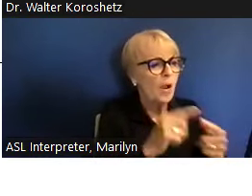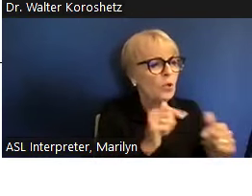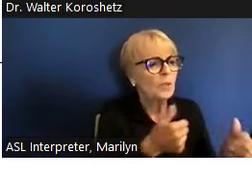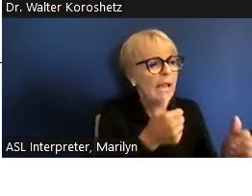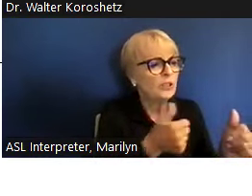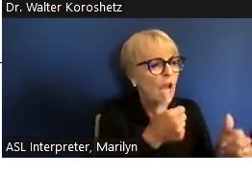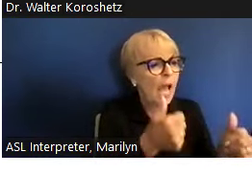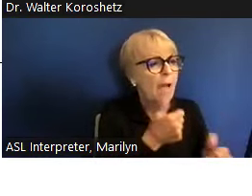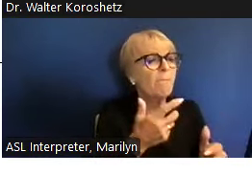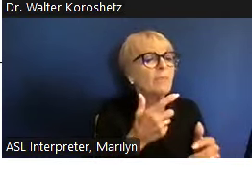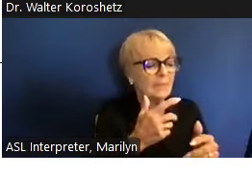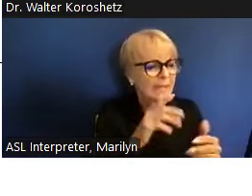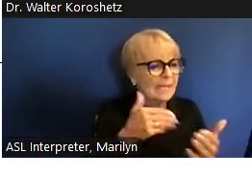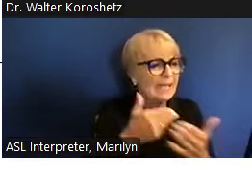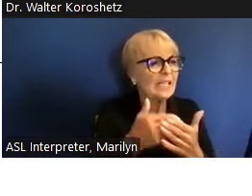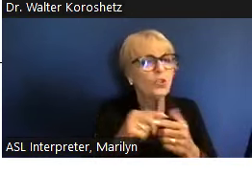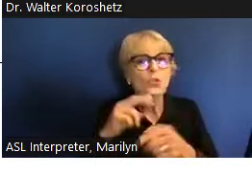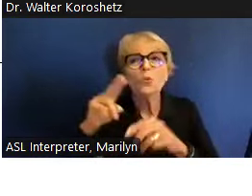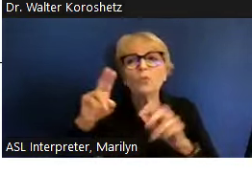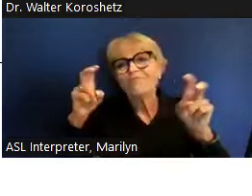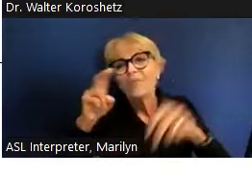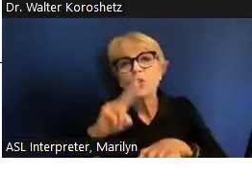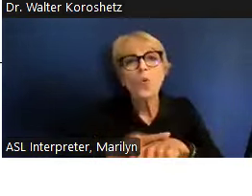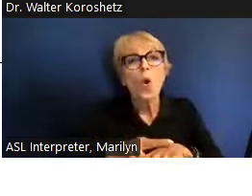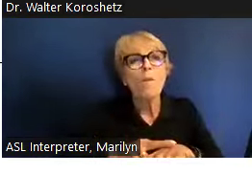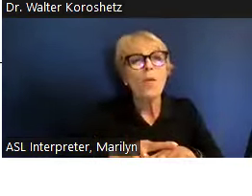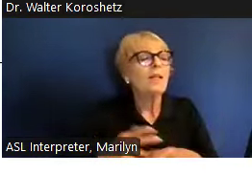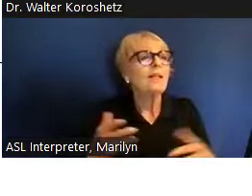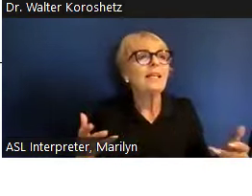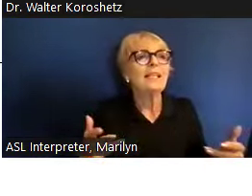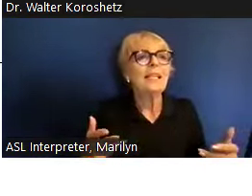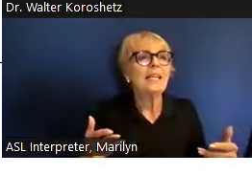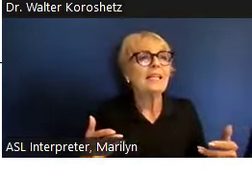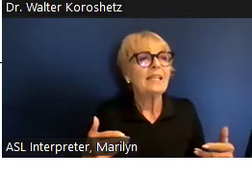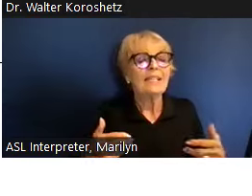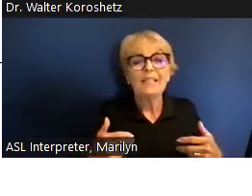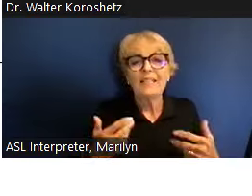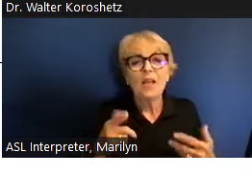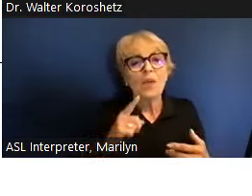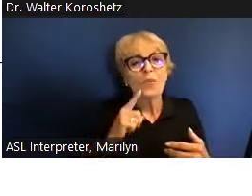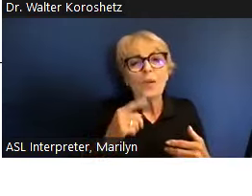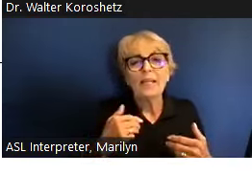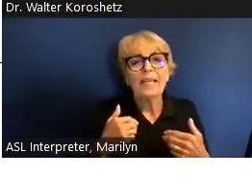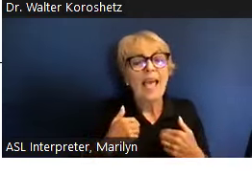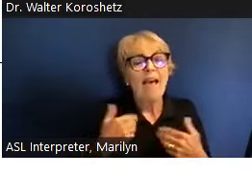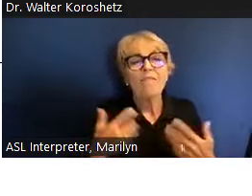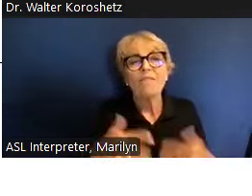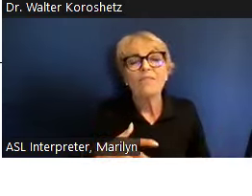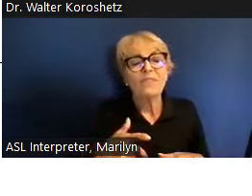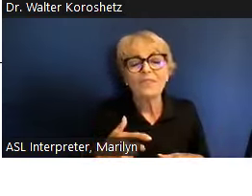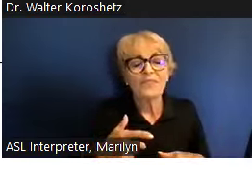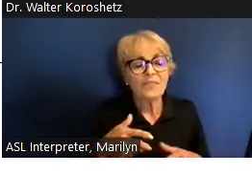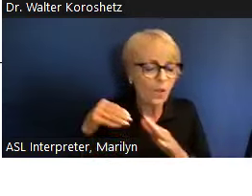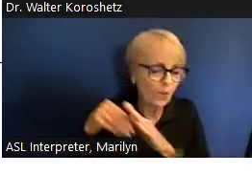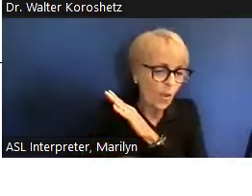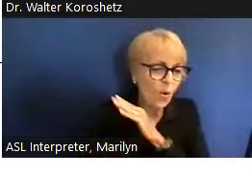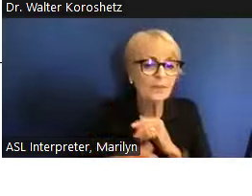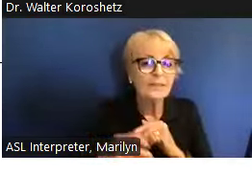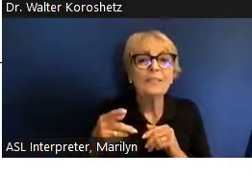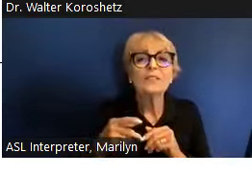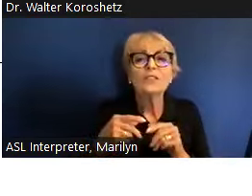get back to that normal, quote unquote. And then they have these really low lows. And so recognizing that this actually is